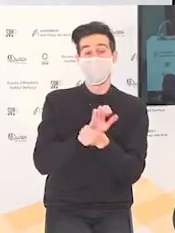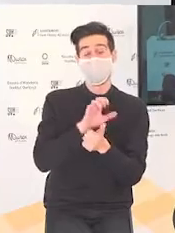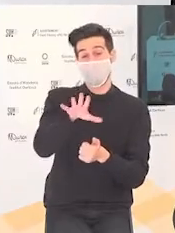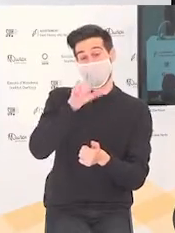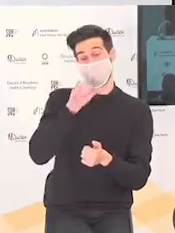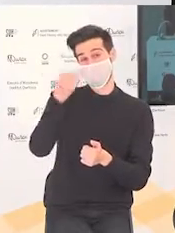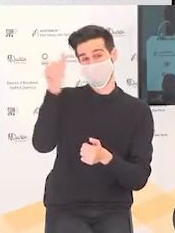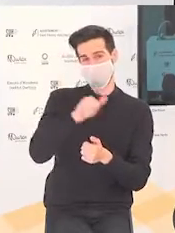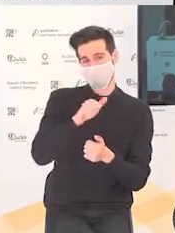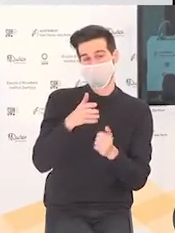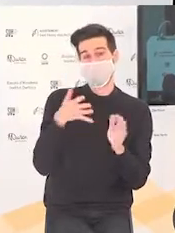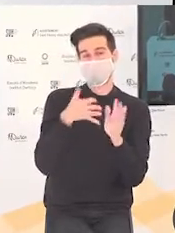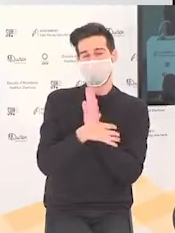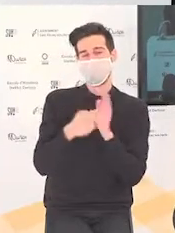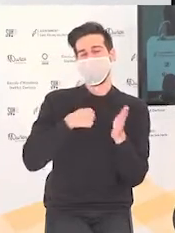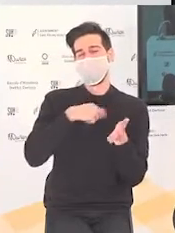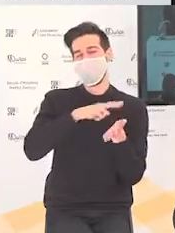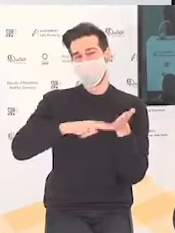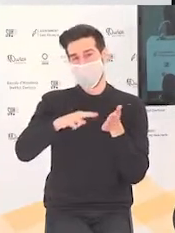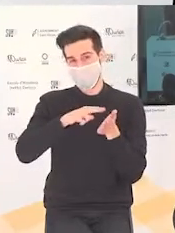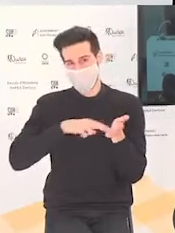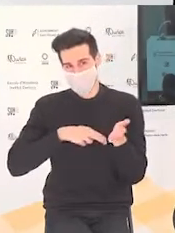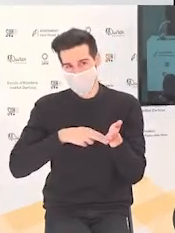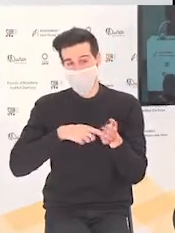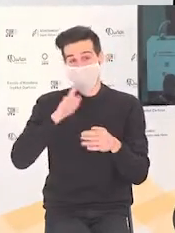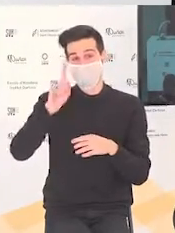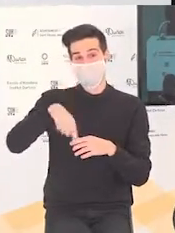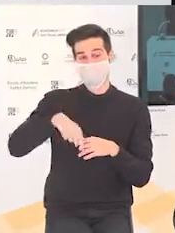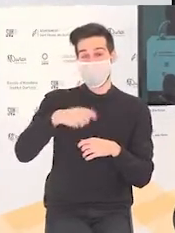todos, porque hablo en inglés y además con acento australiano.